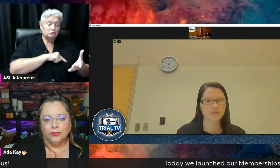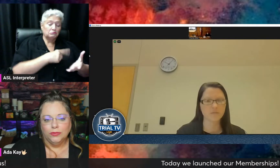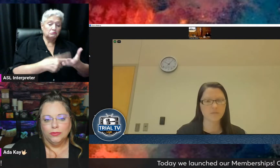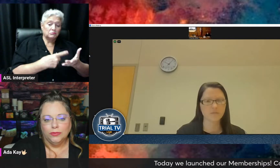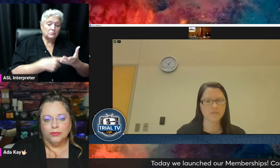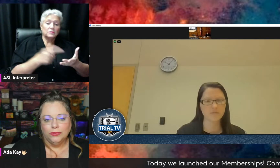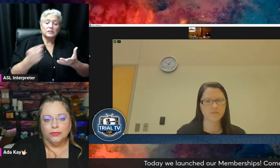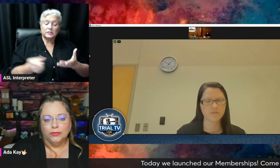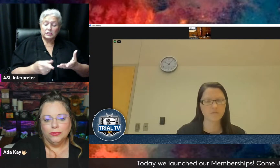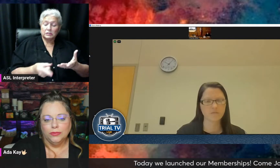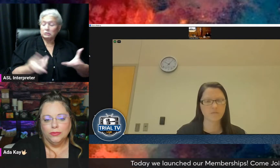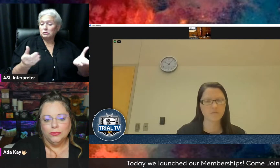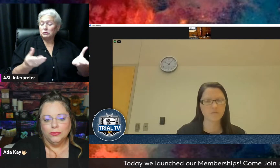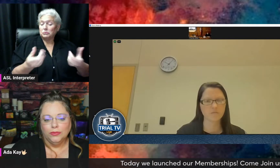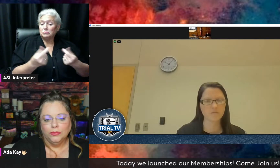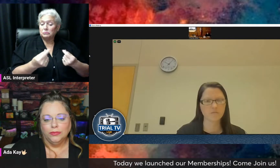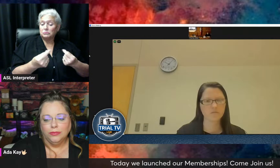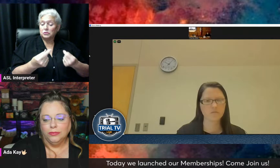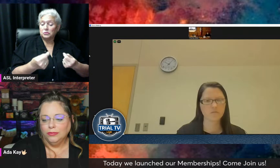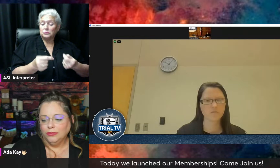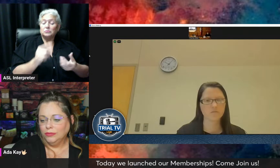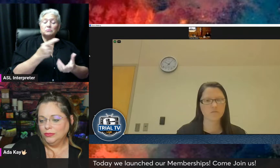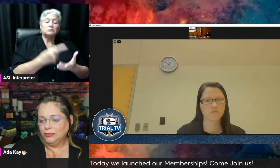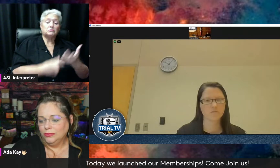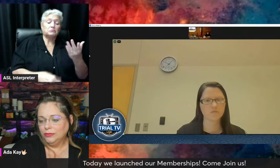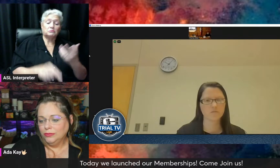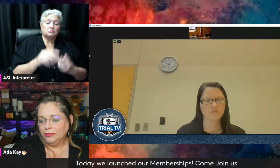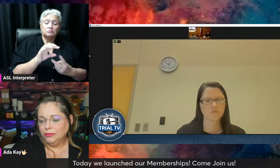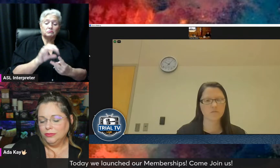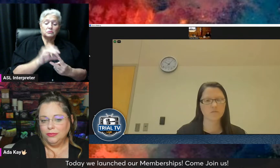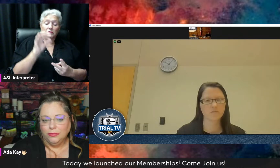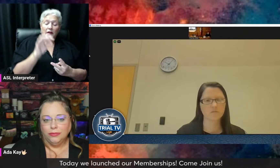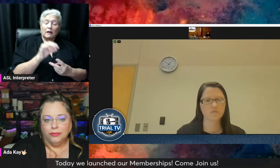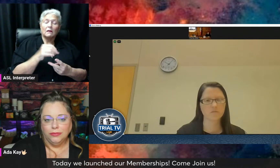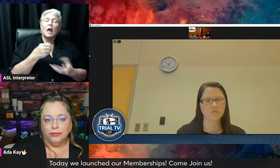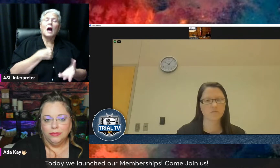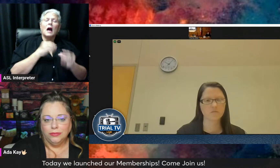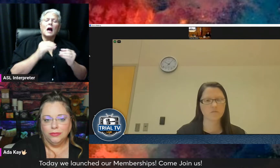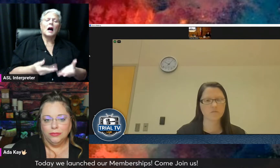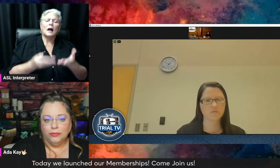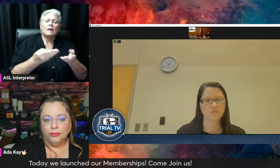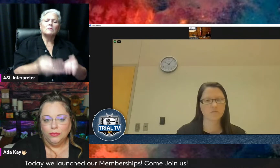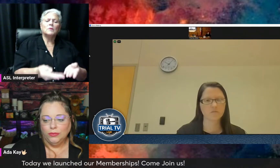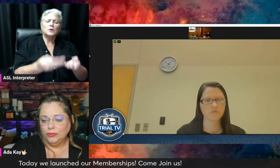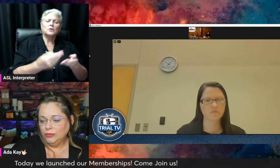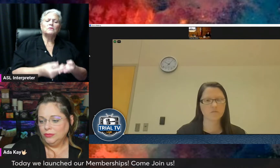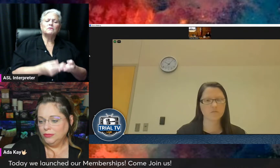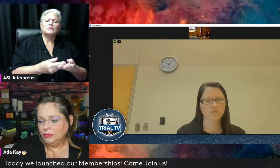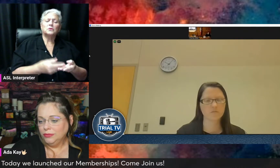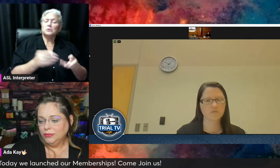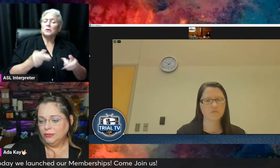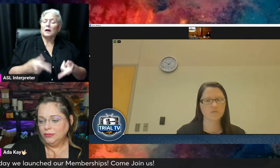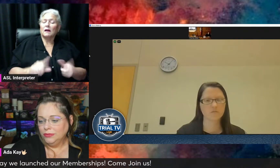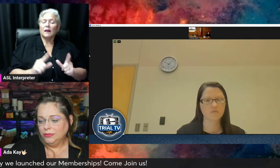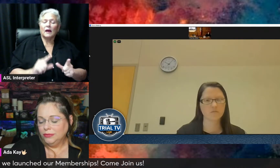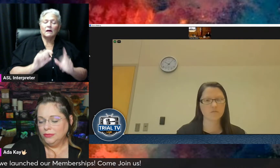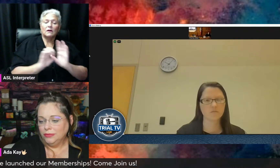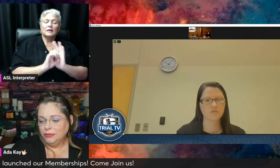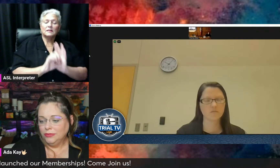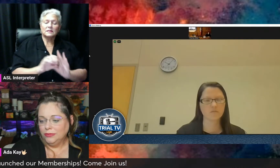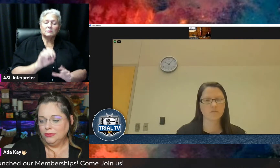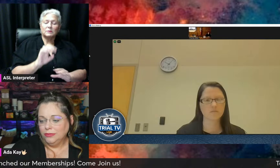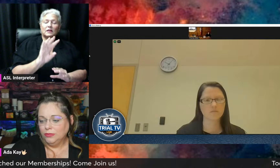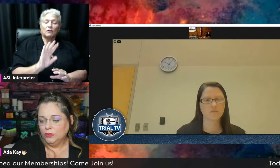I did. Your Honor, I'd move to admit Exhibit 40 at this time, which is the report. Any objection? No